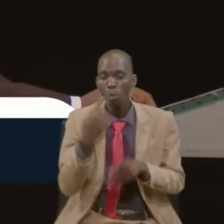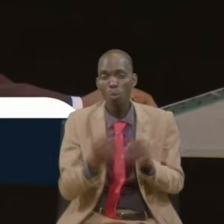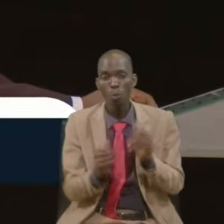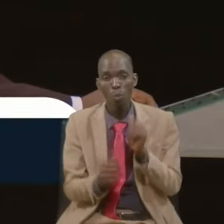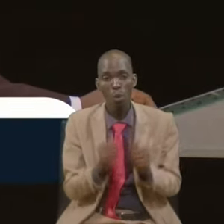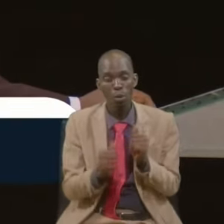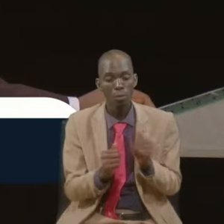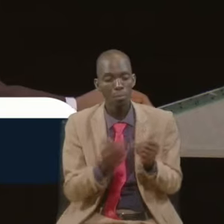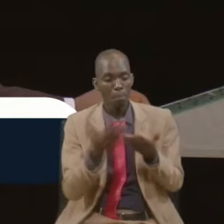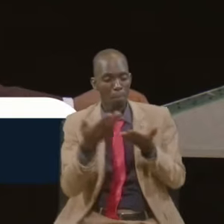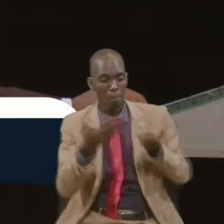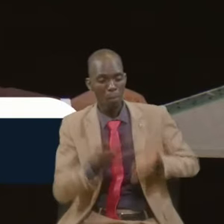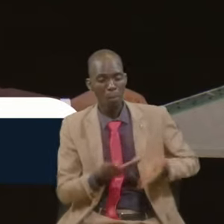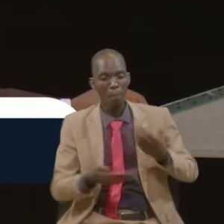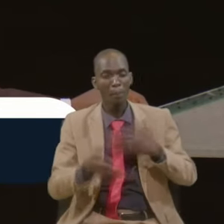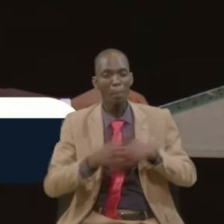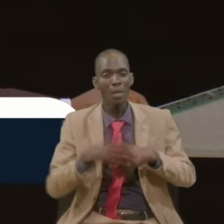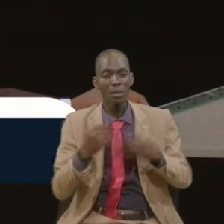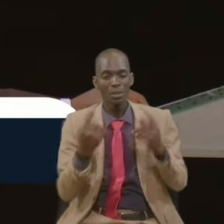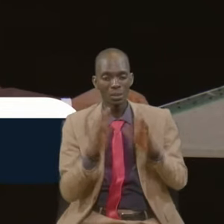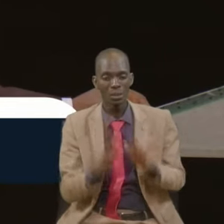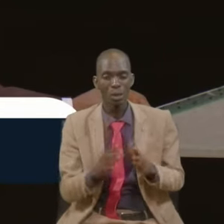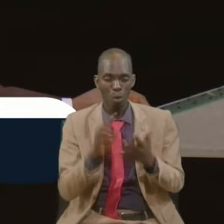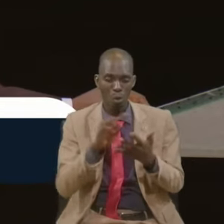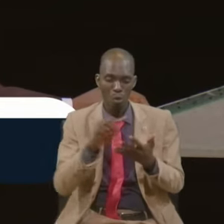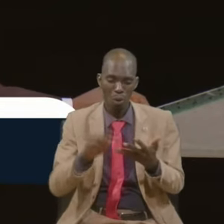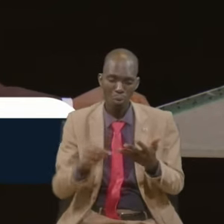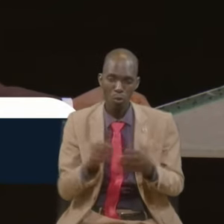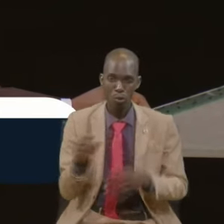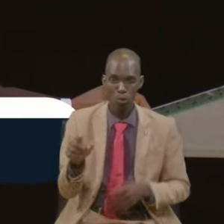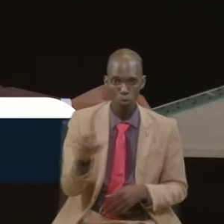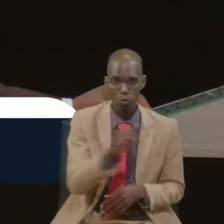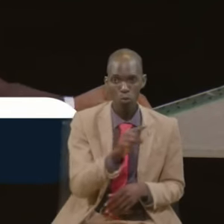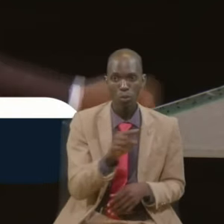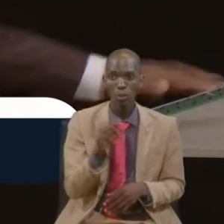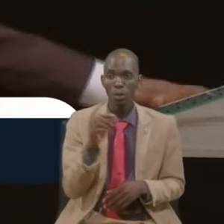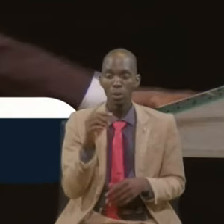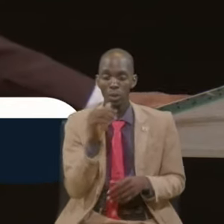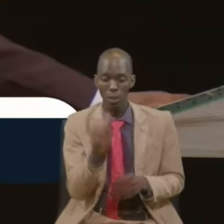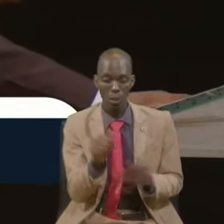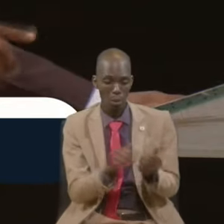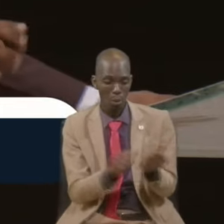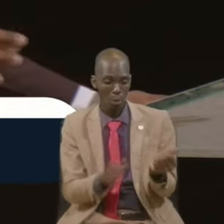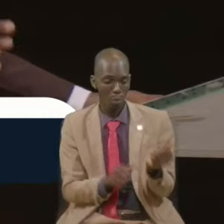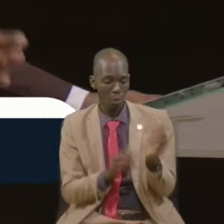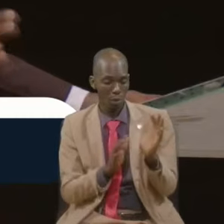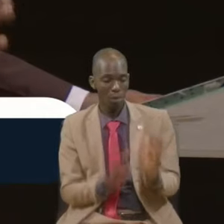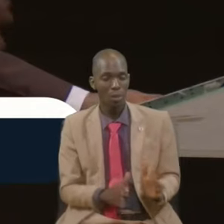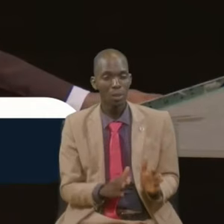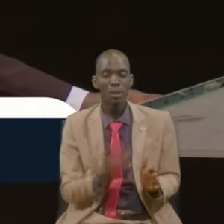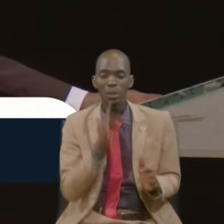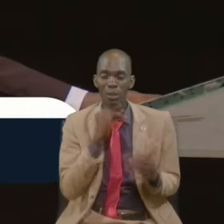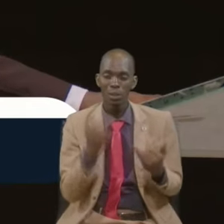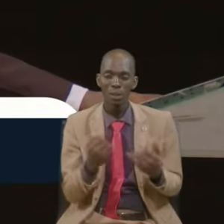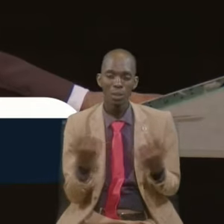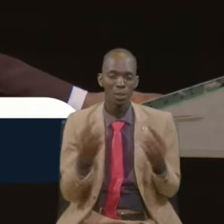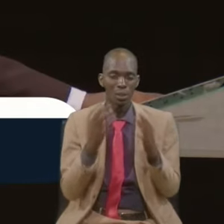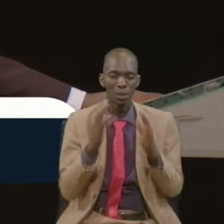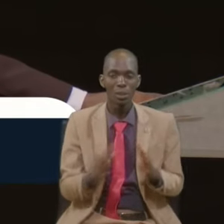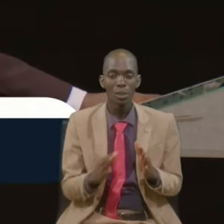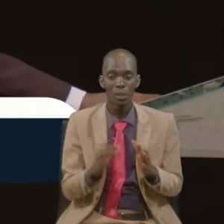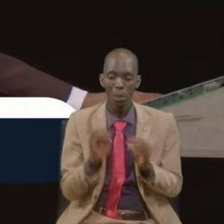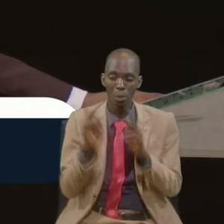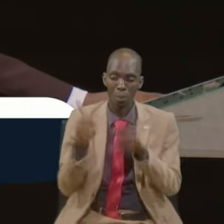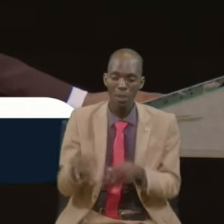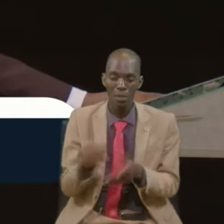the sinner, one of you, a backslider, is now the sinner. He that which converted the